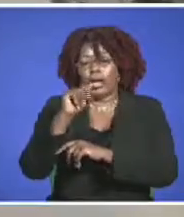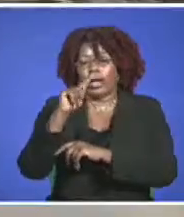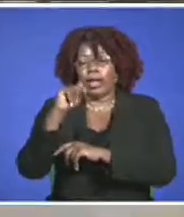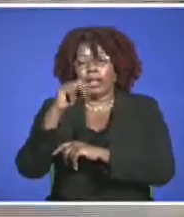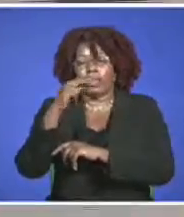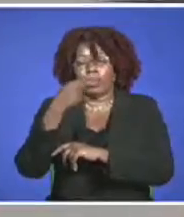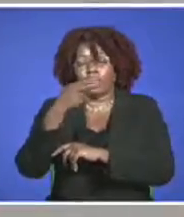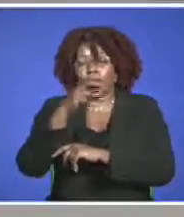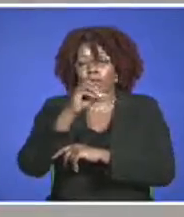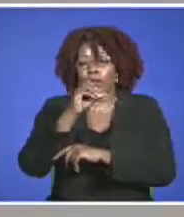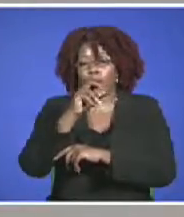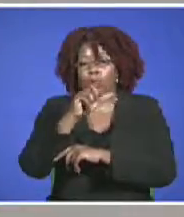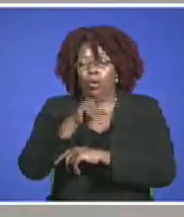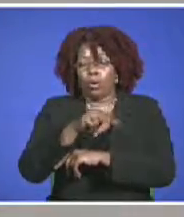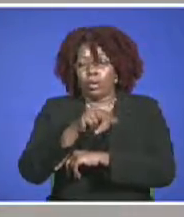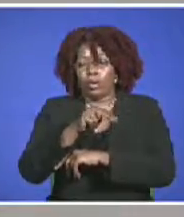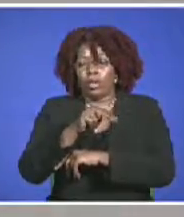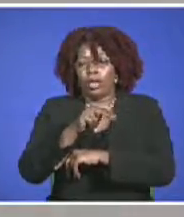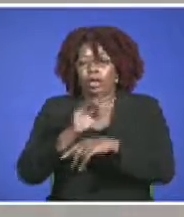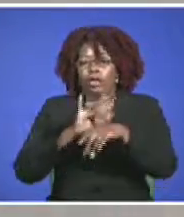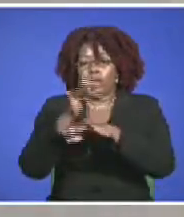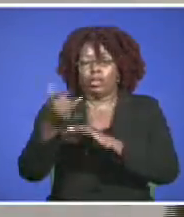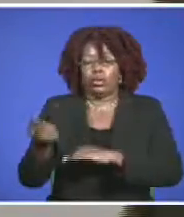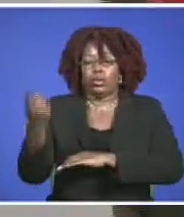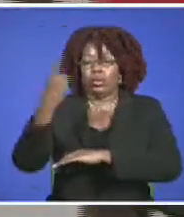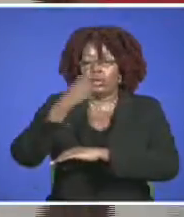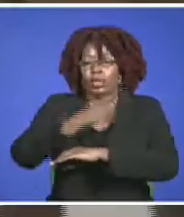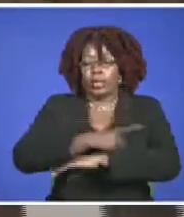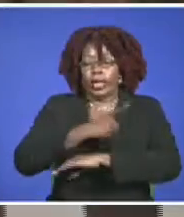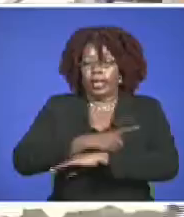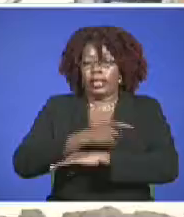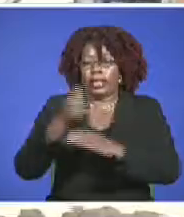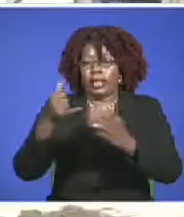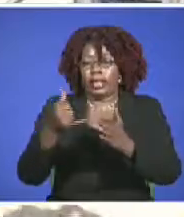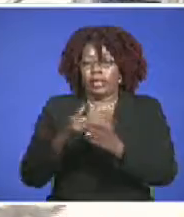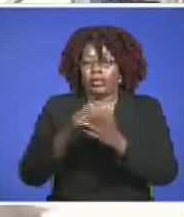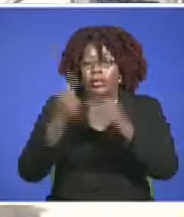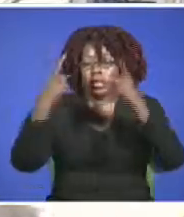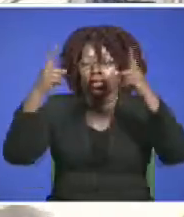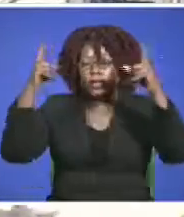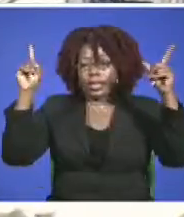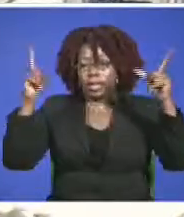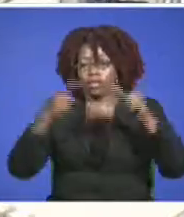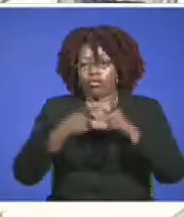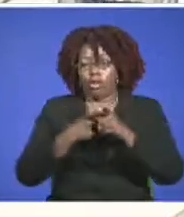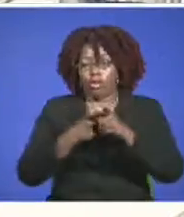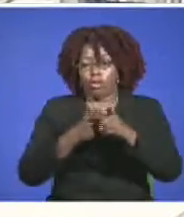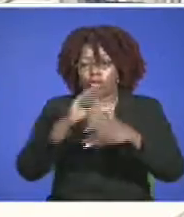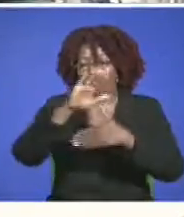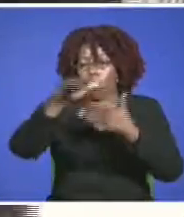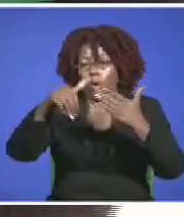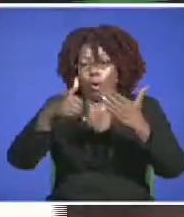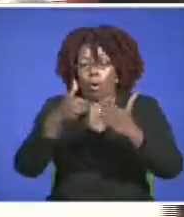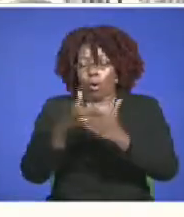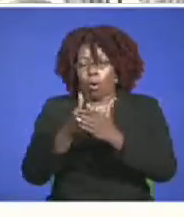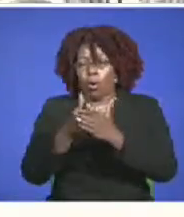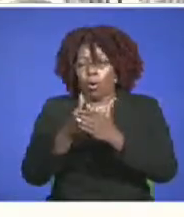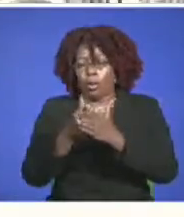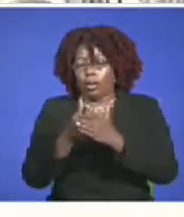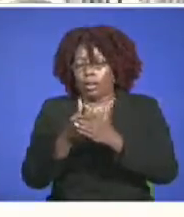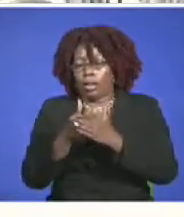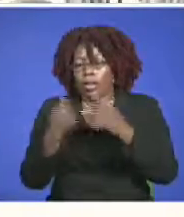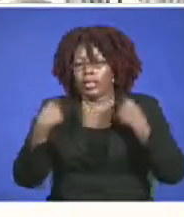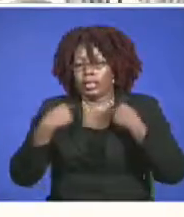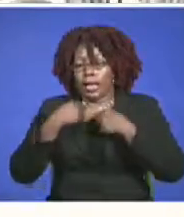was staged earlier today, and it was a smashing success. Running off with the overall title was Jorge